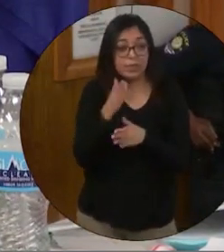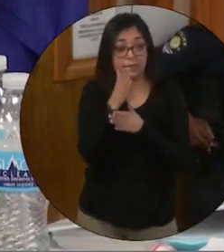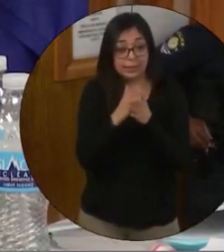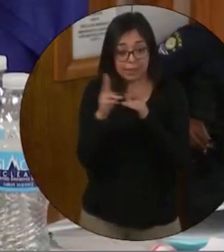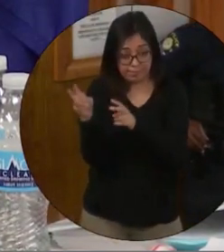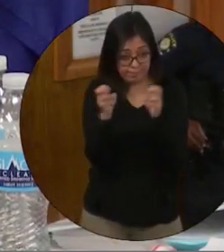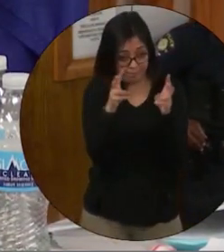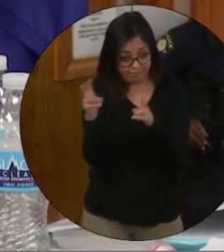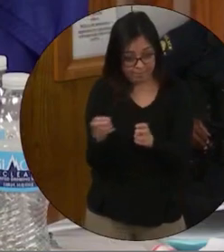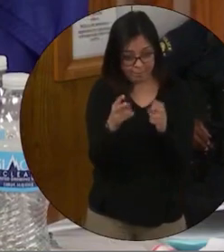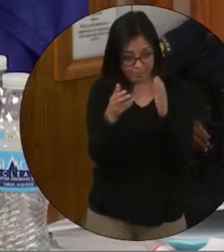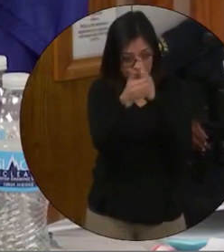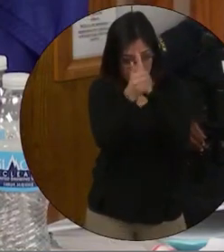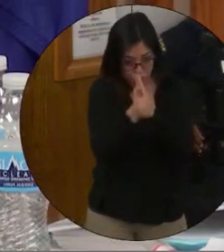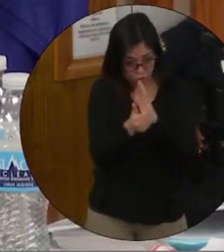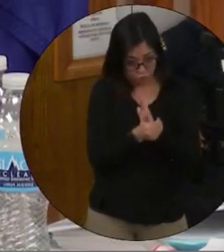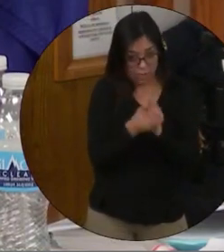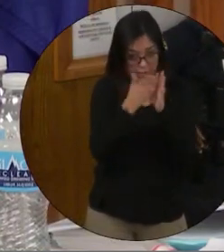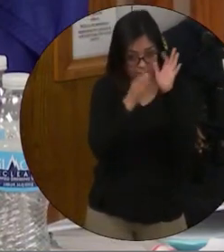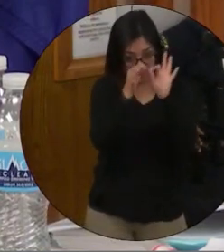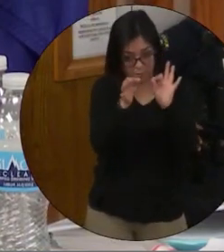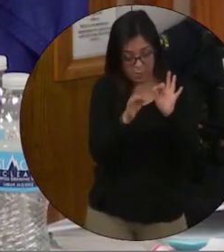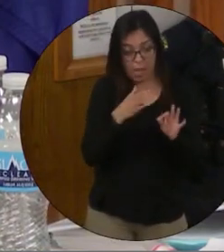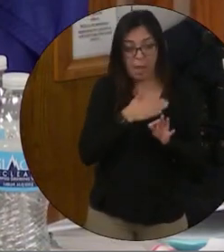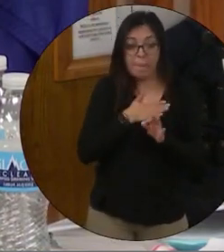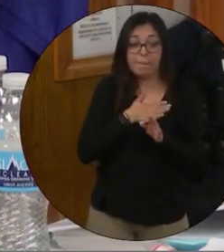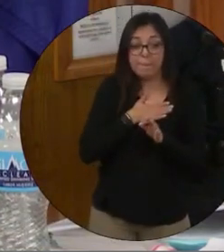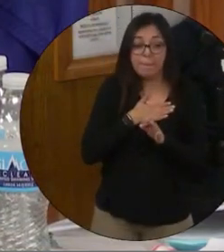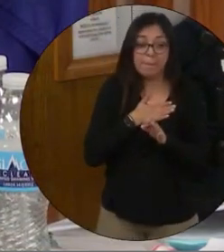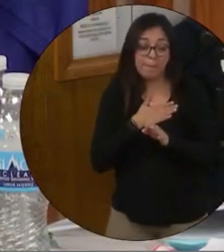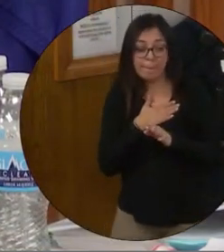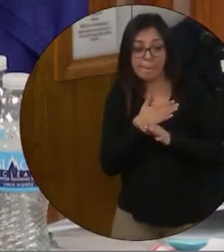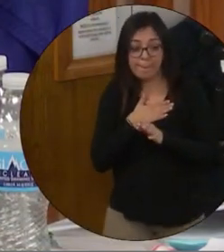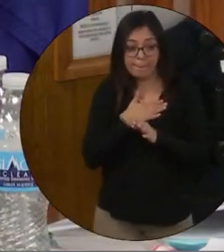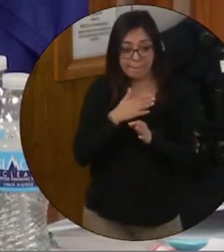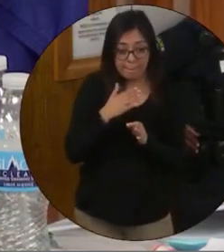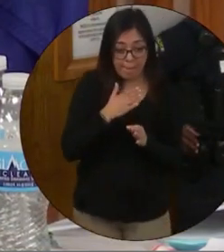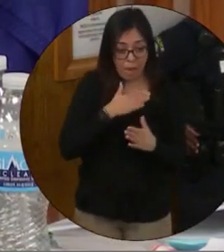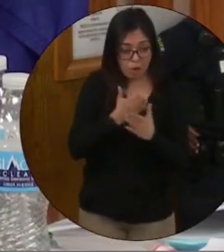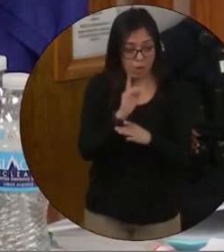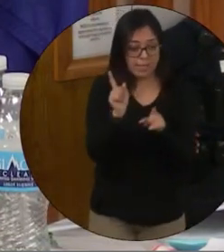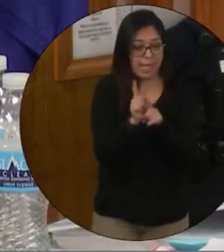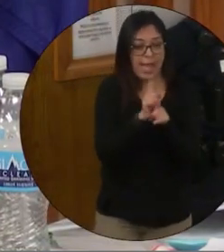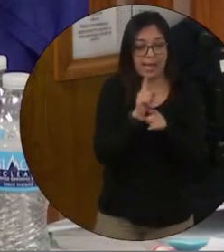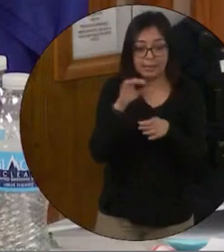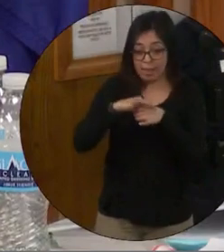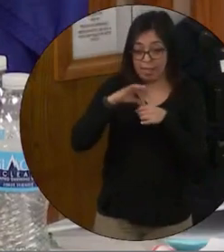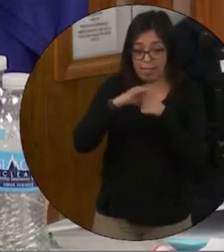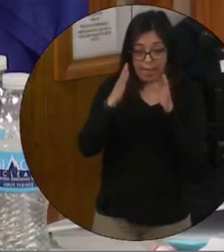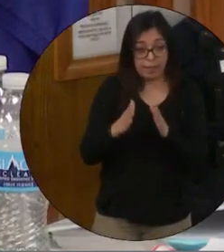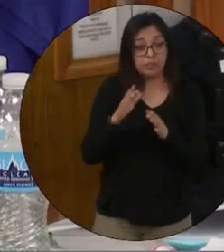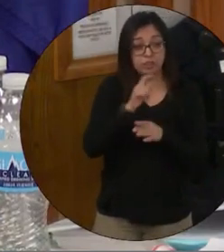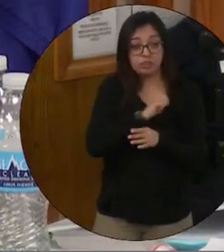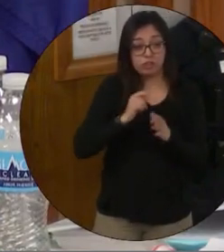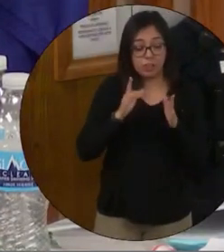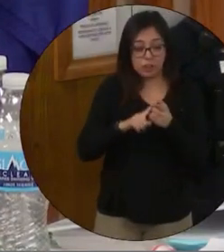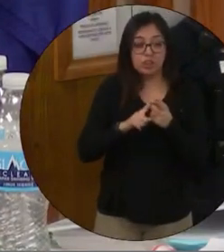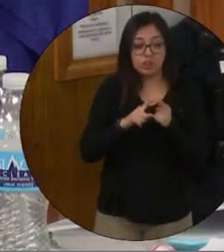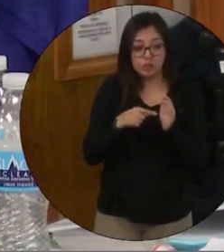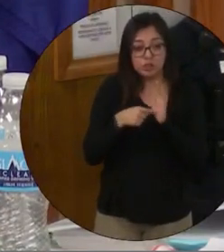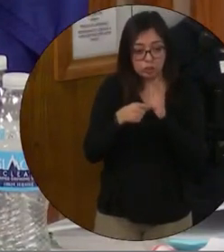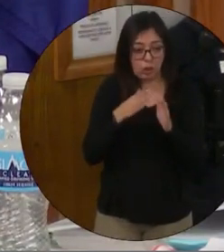transcripts attached. My interest as a public official. I believe that my rights as an elected trustee to be able to exercise my